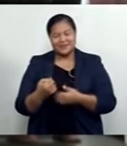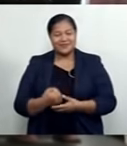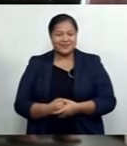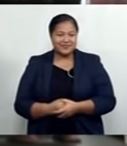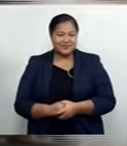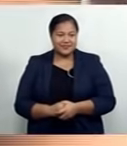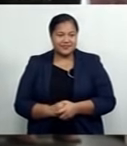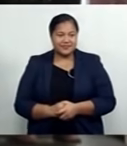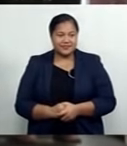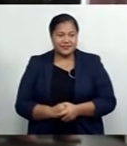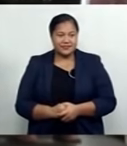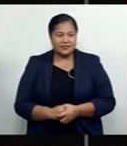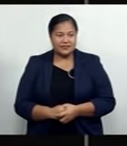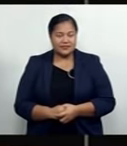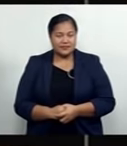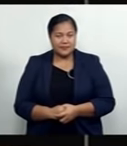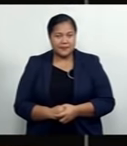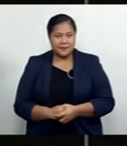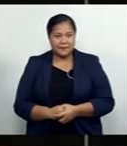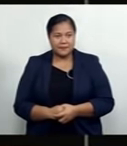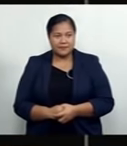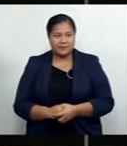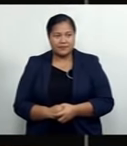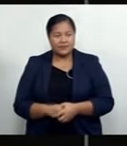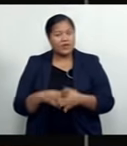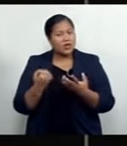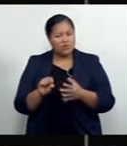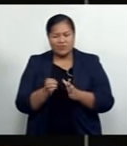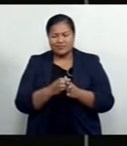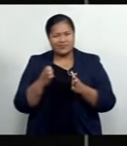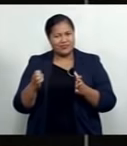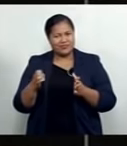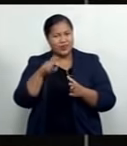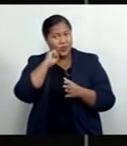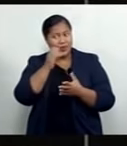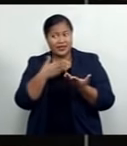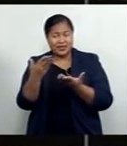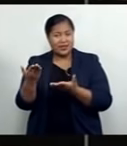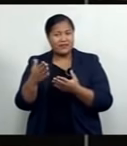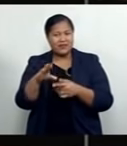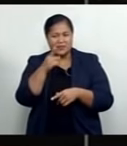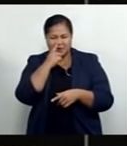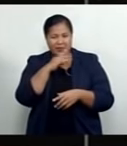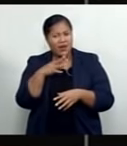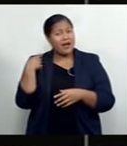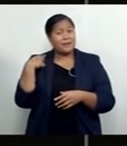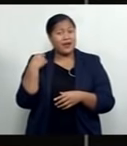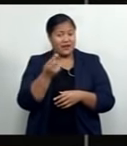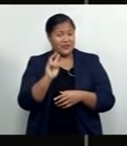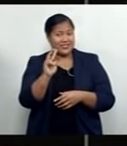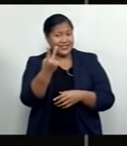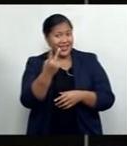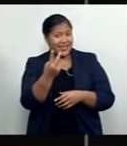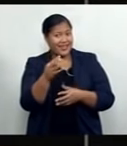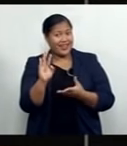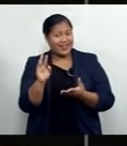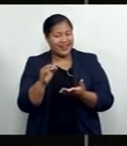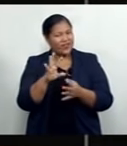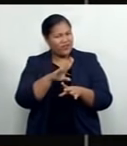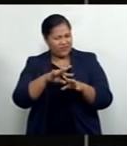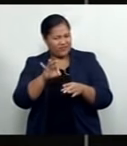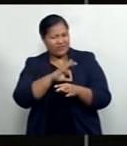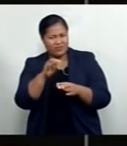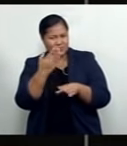Grandovo, FBC News. No extensions will be given to individuals who apply for round 2 of the unemployment